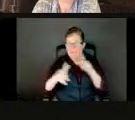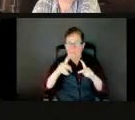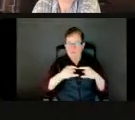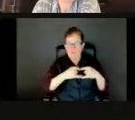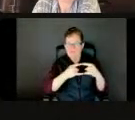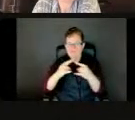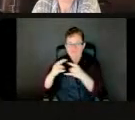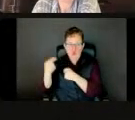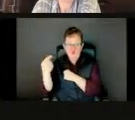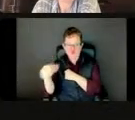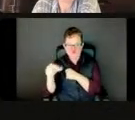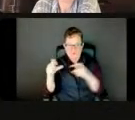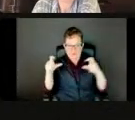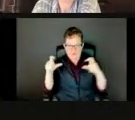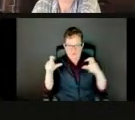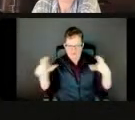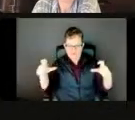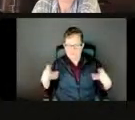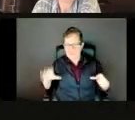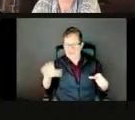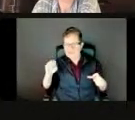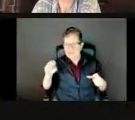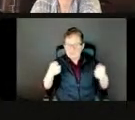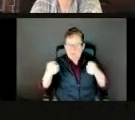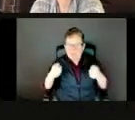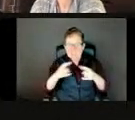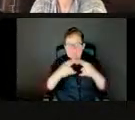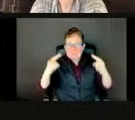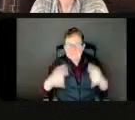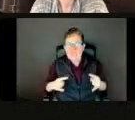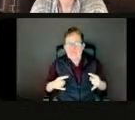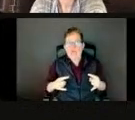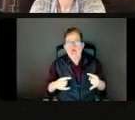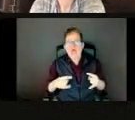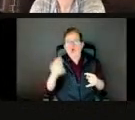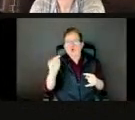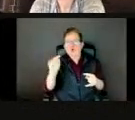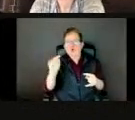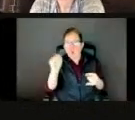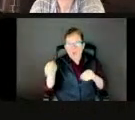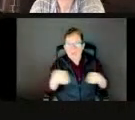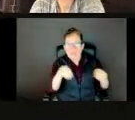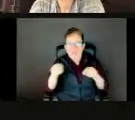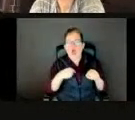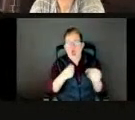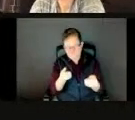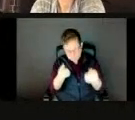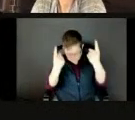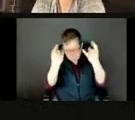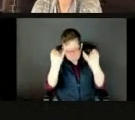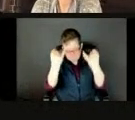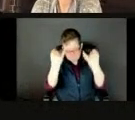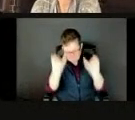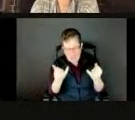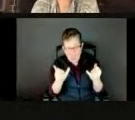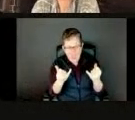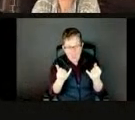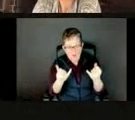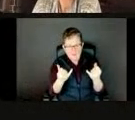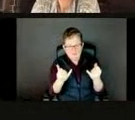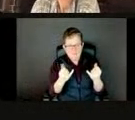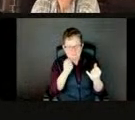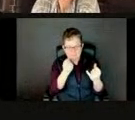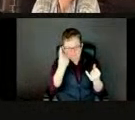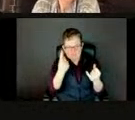little boxes, like a case management tent, portable toilet, storage containers, etc. I understand that perfectly, with no allusions to